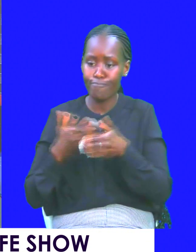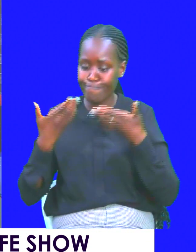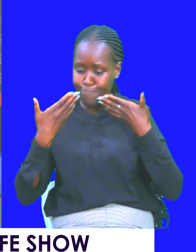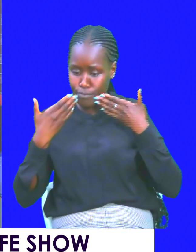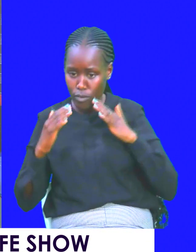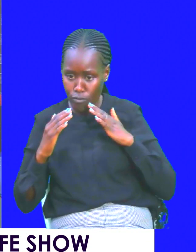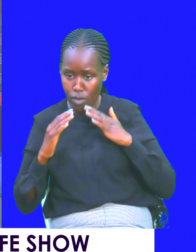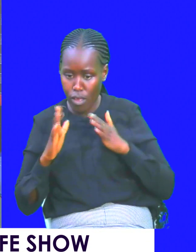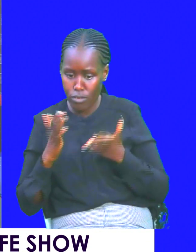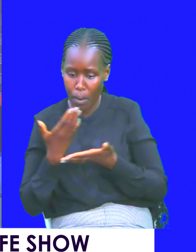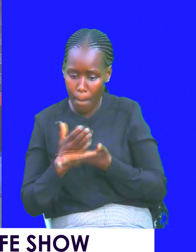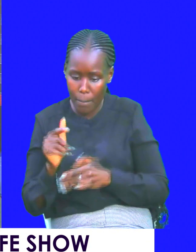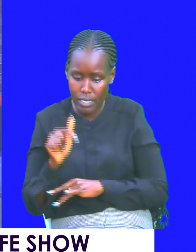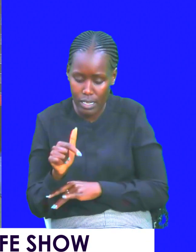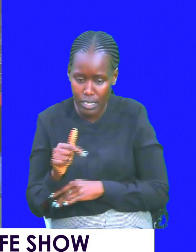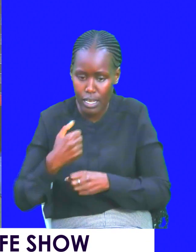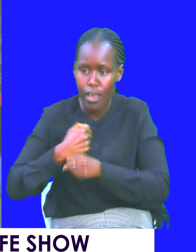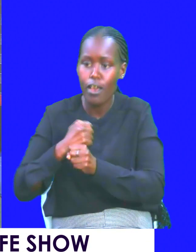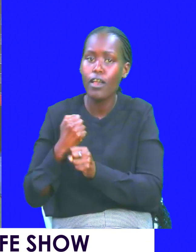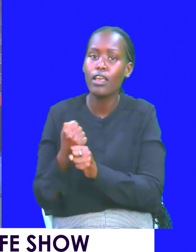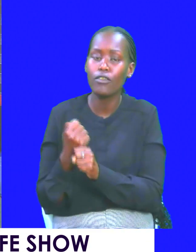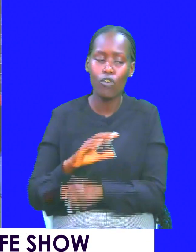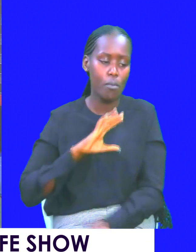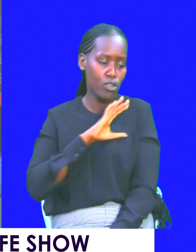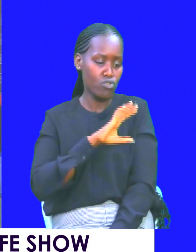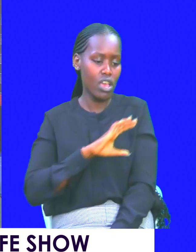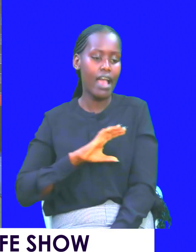section, it will form into a character.